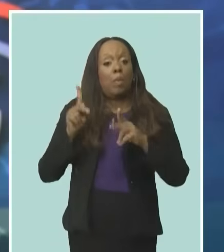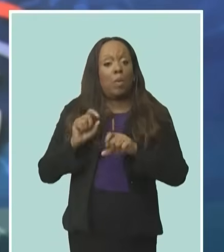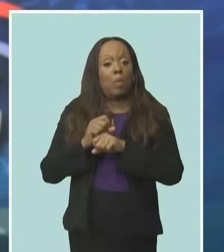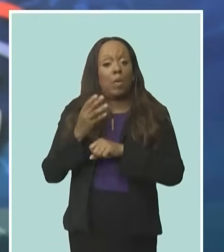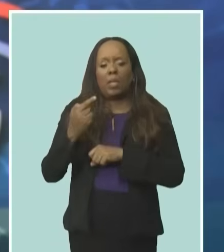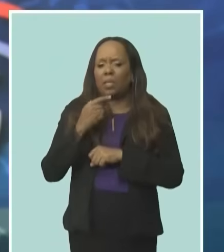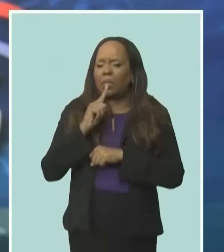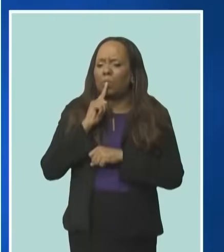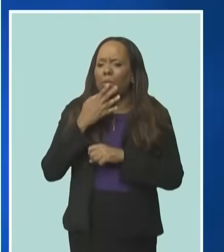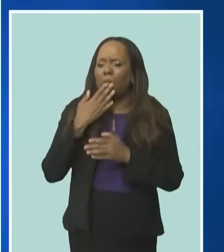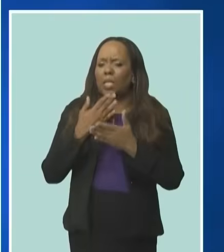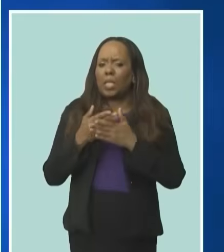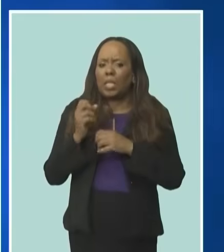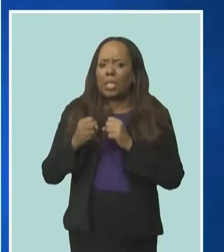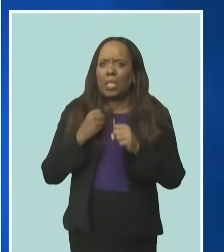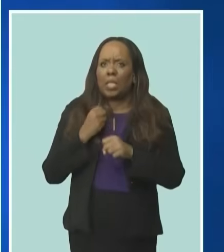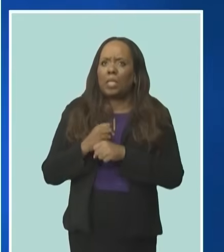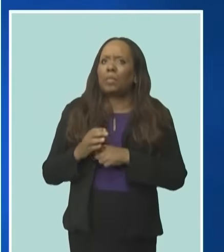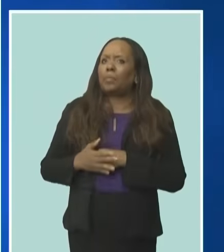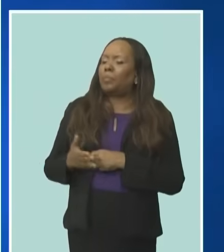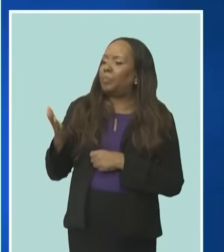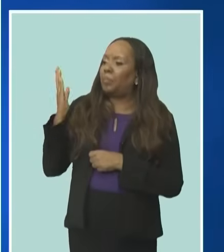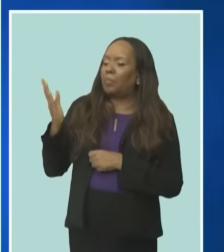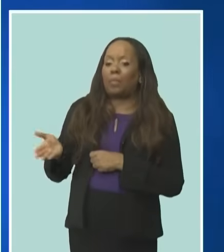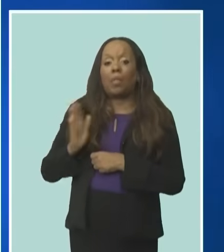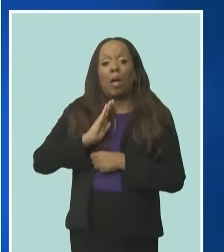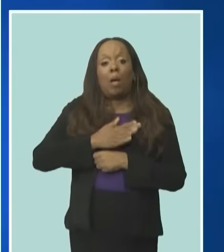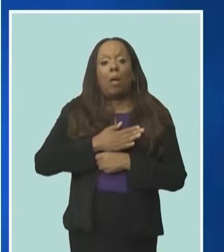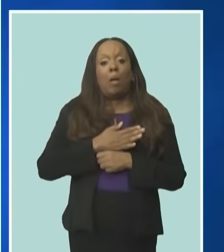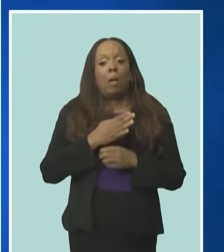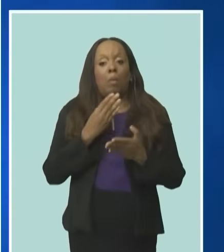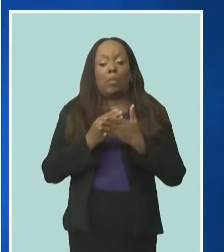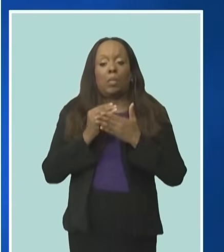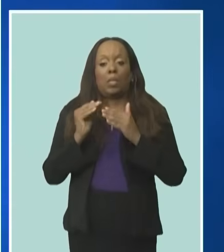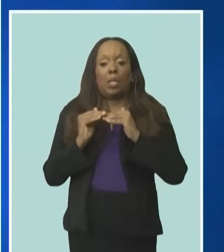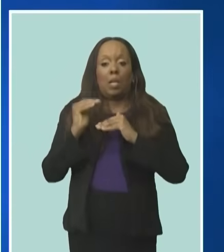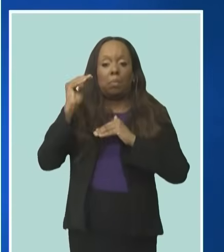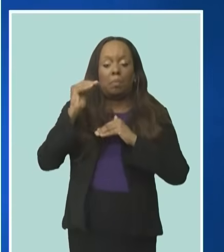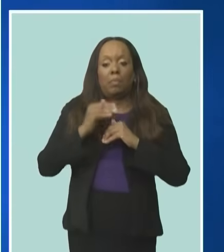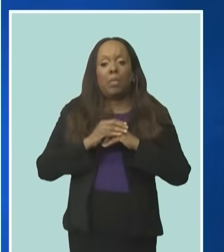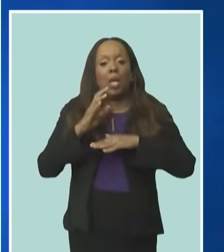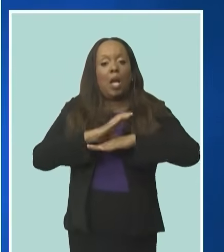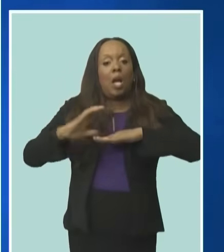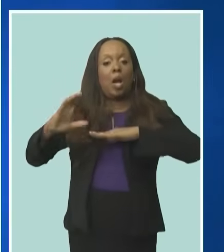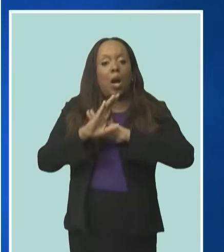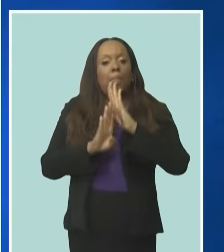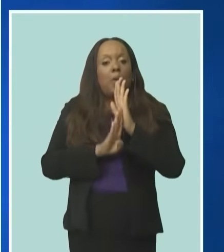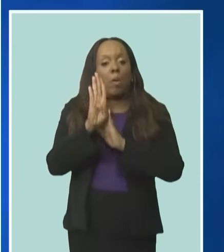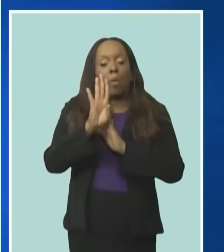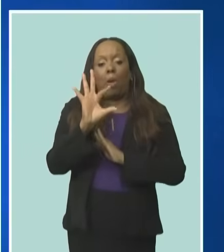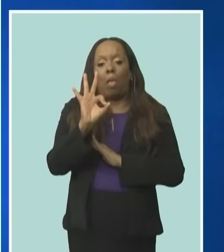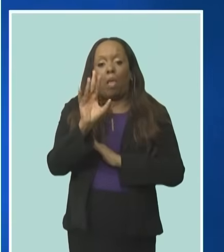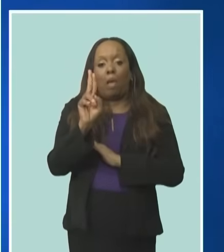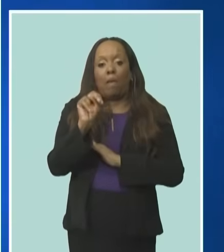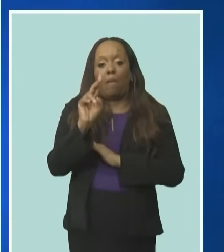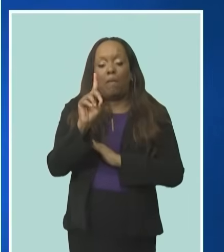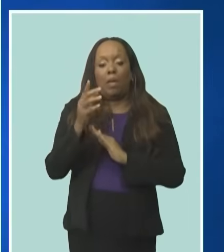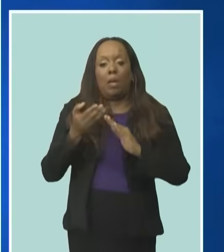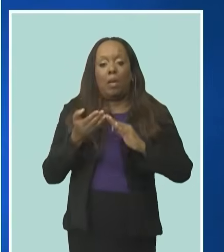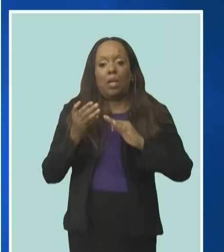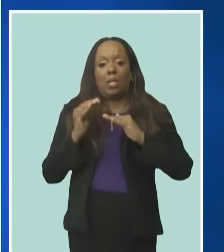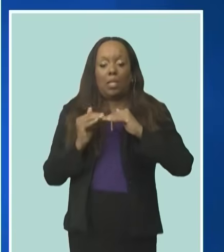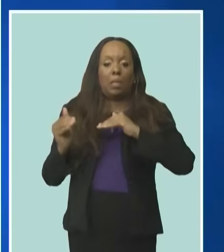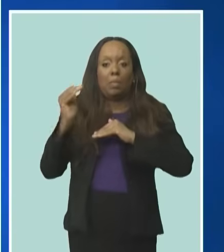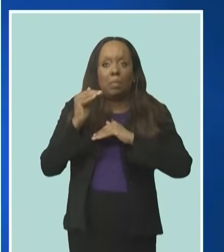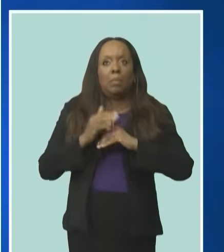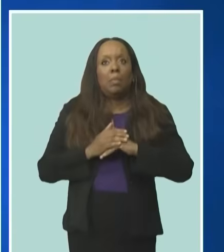year. Our funds at Fortress are up. The Caribbean Growth Fund is up about 11% year to date. Our US dollar World Growth